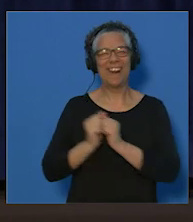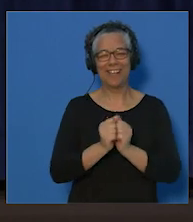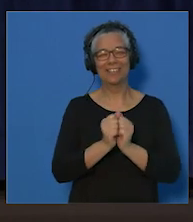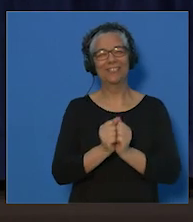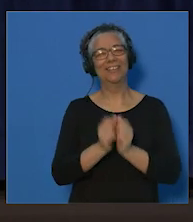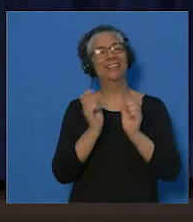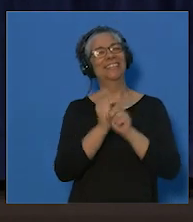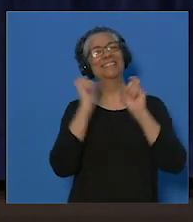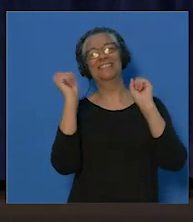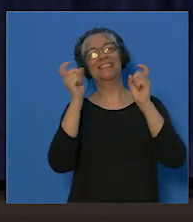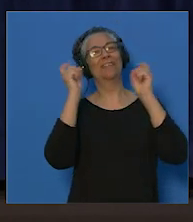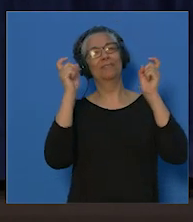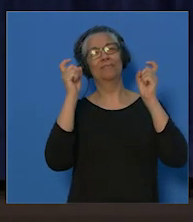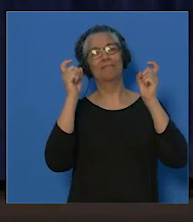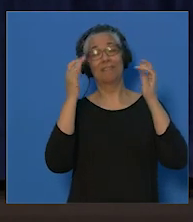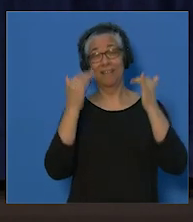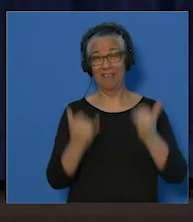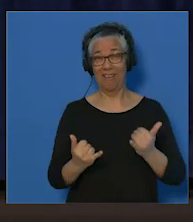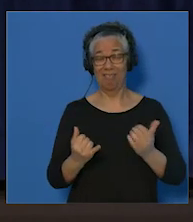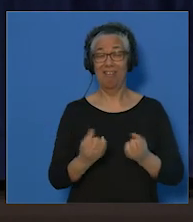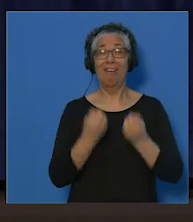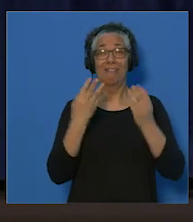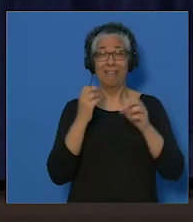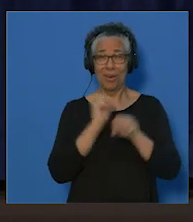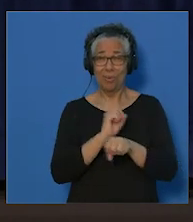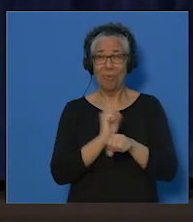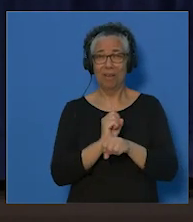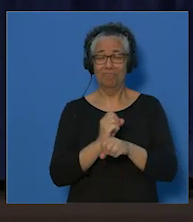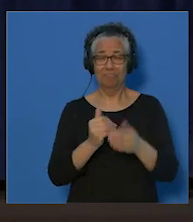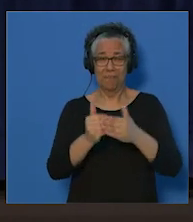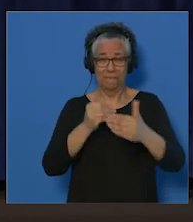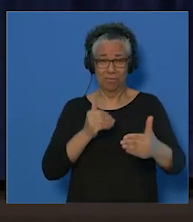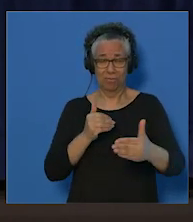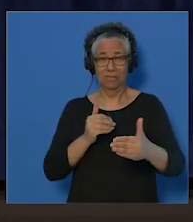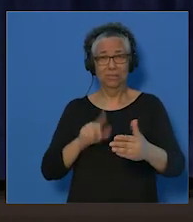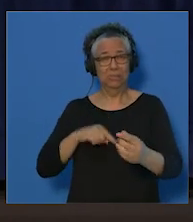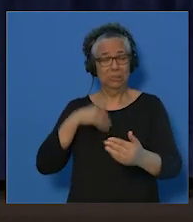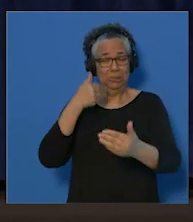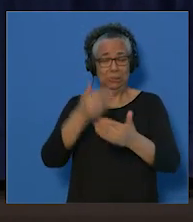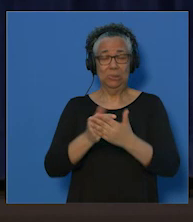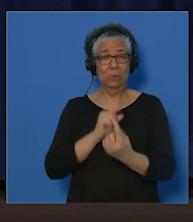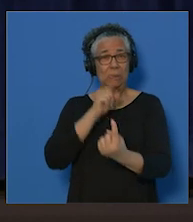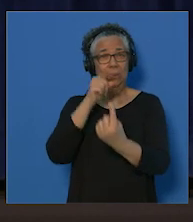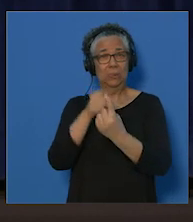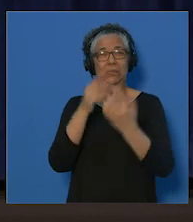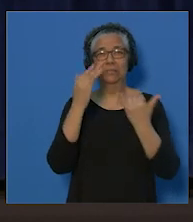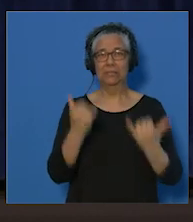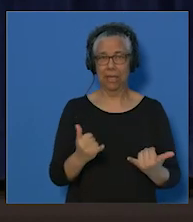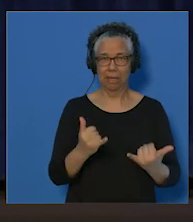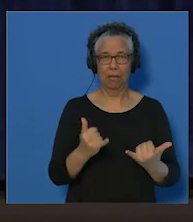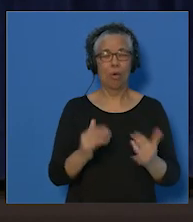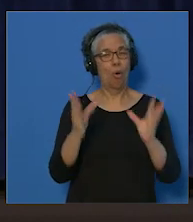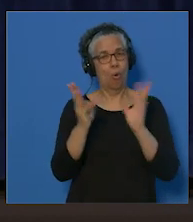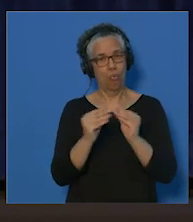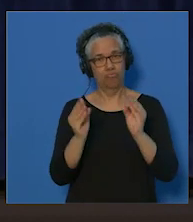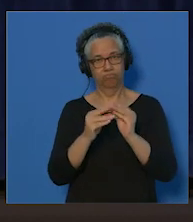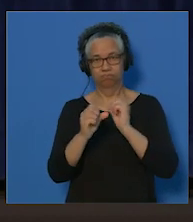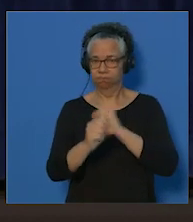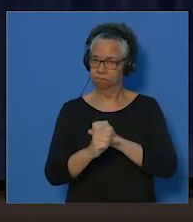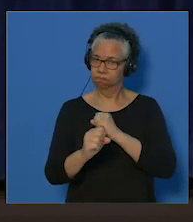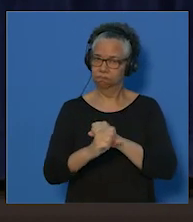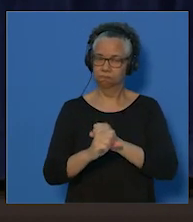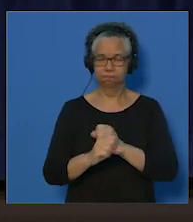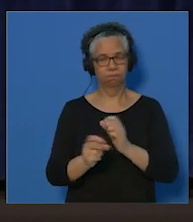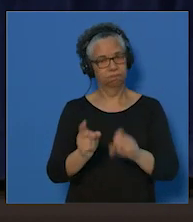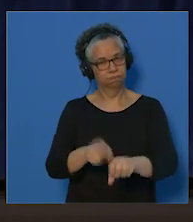we have a lot of work to do before we get to that point. So today's press conference has been long. There's been a lot of information,